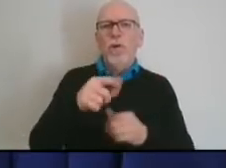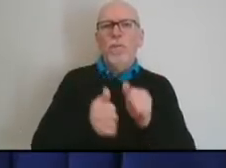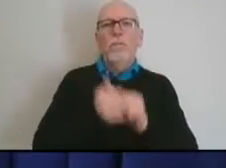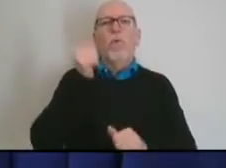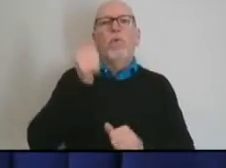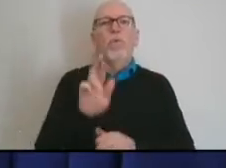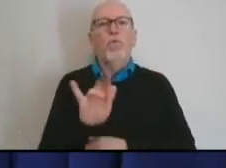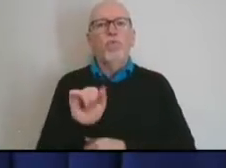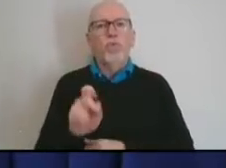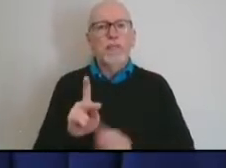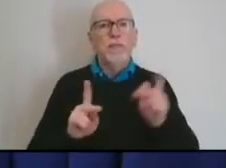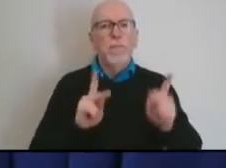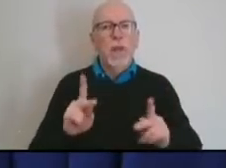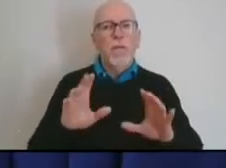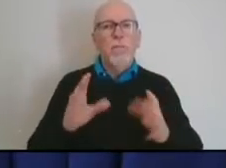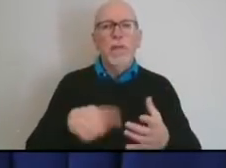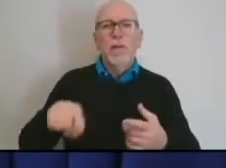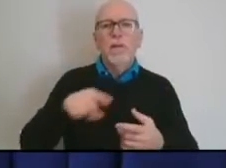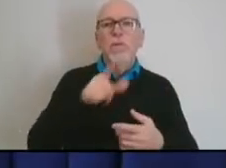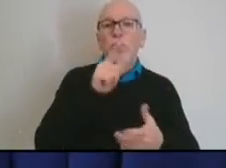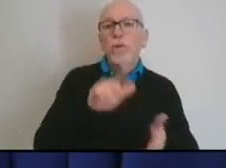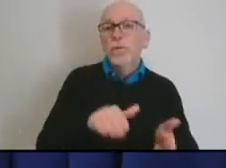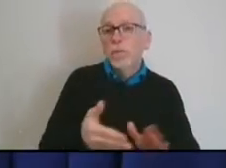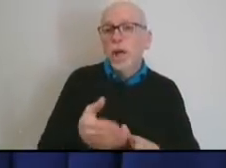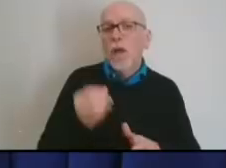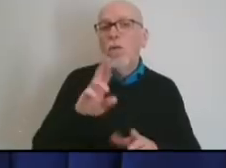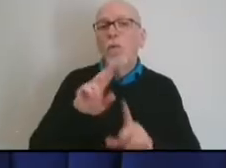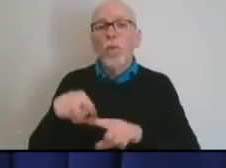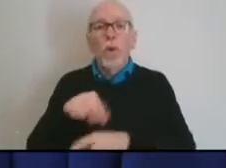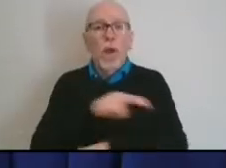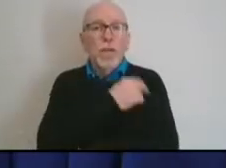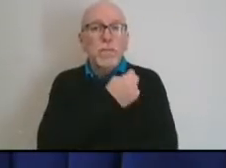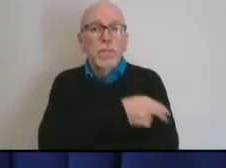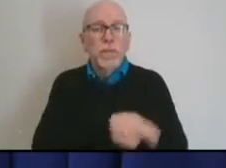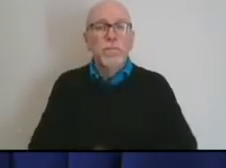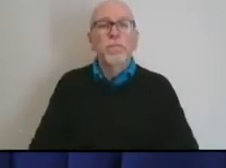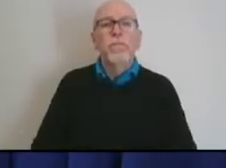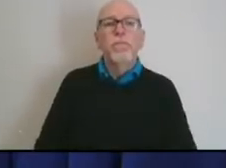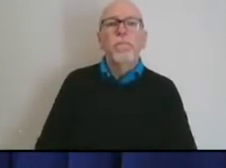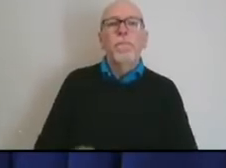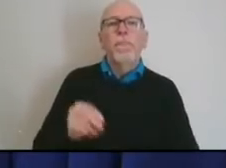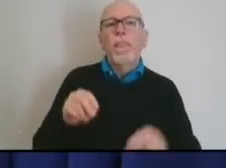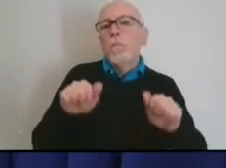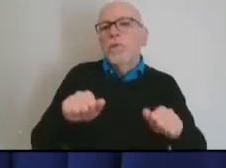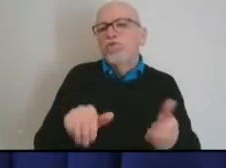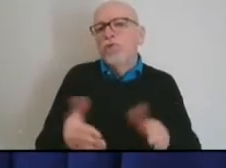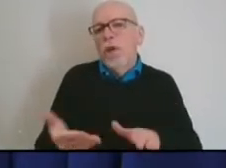at-risk population of dying or going to the hospital and potential of dying.